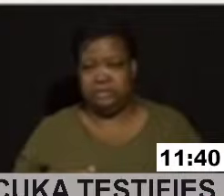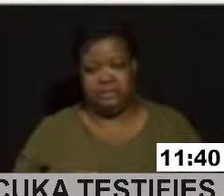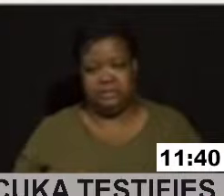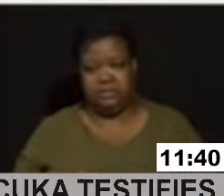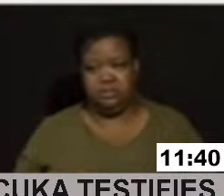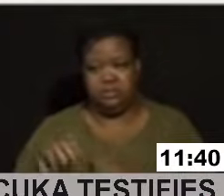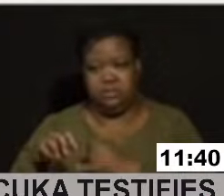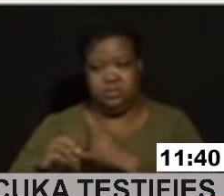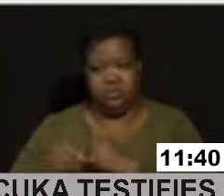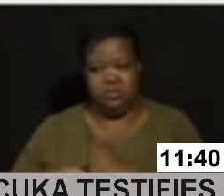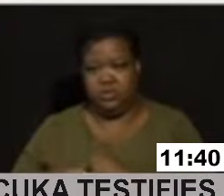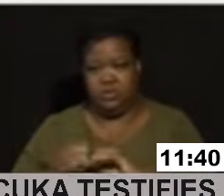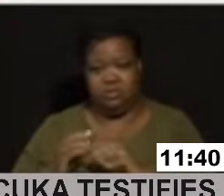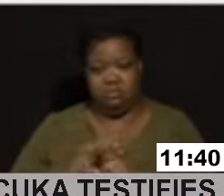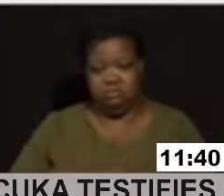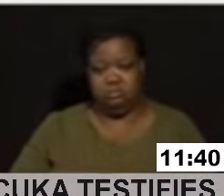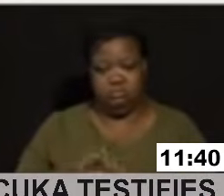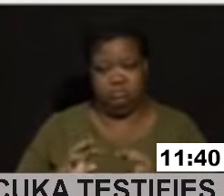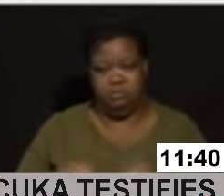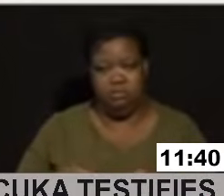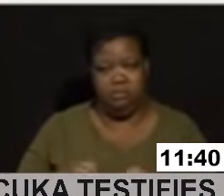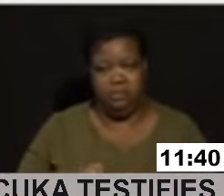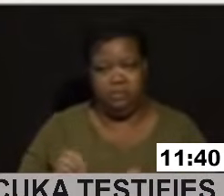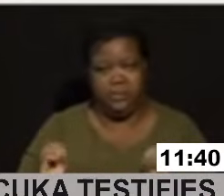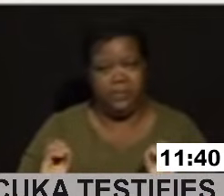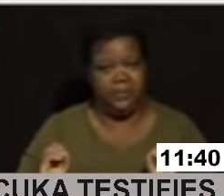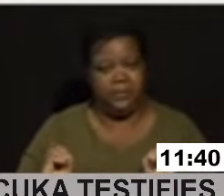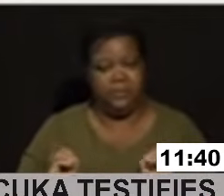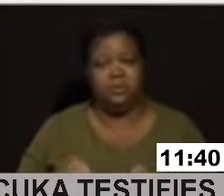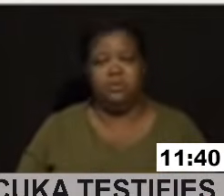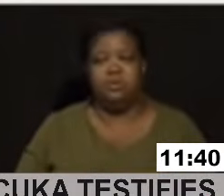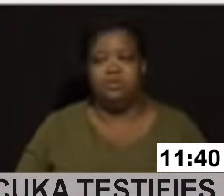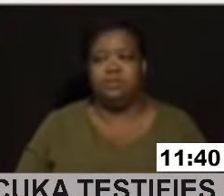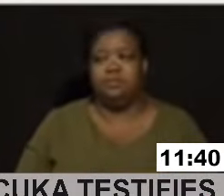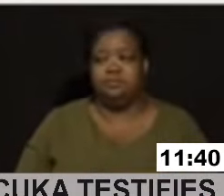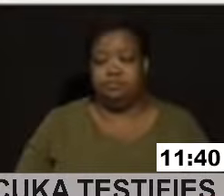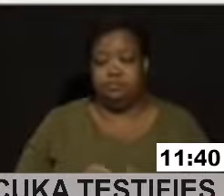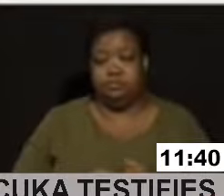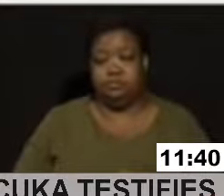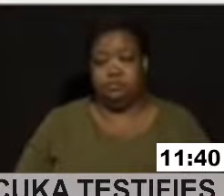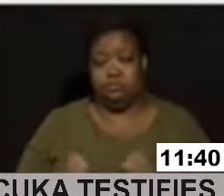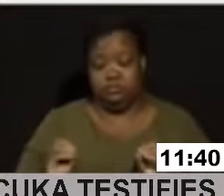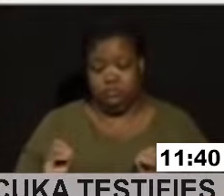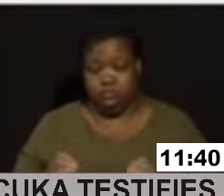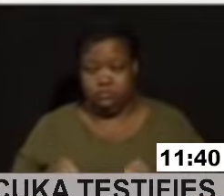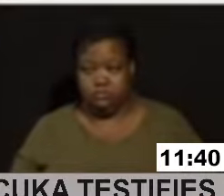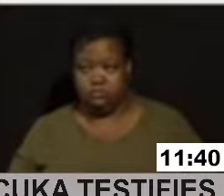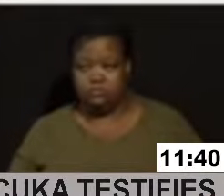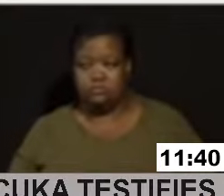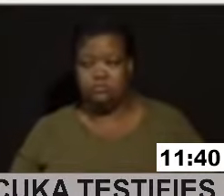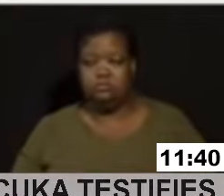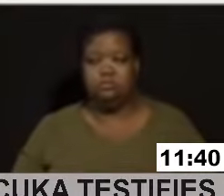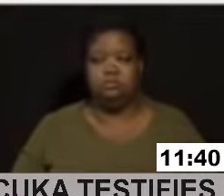time. But what I can then say, probably we're going to get to it.